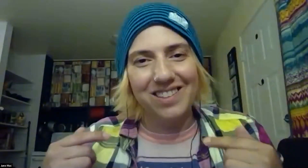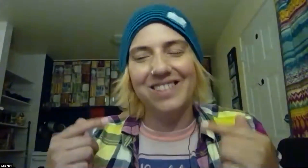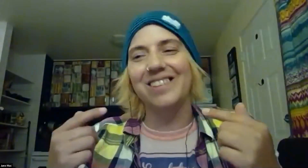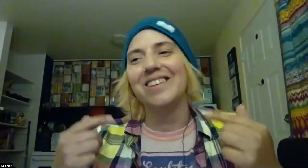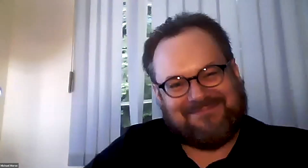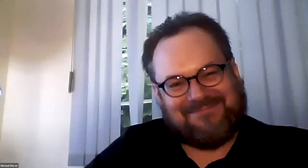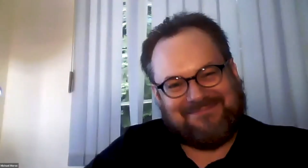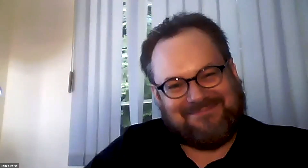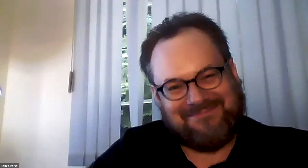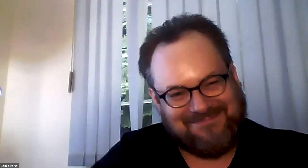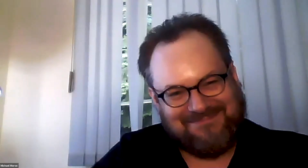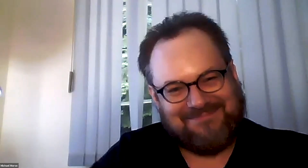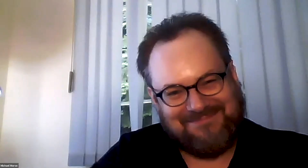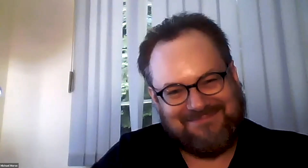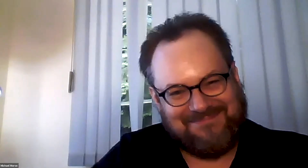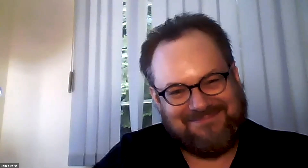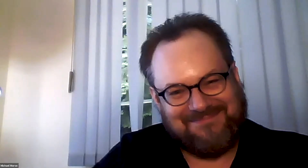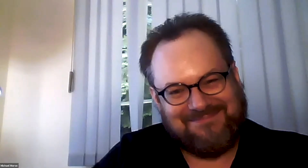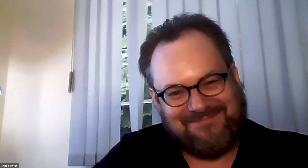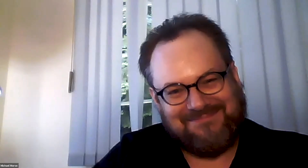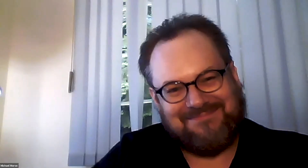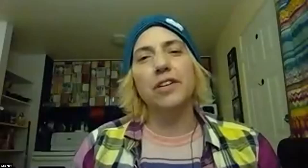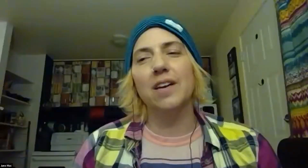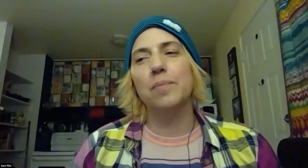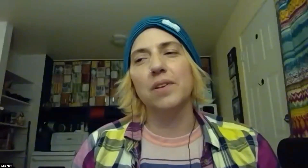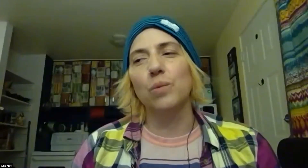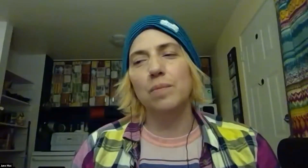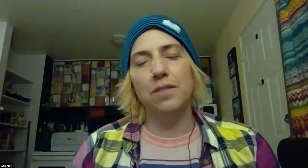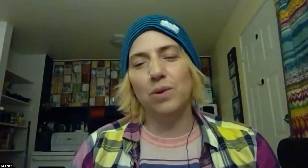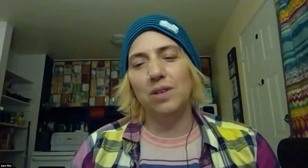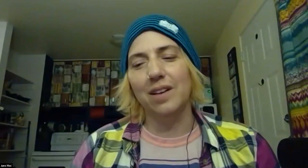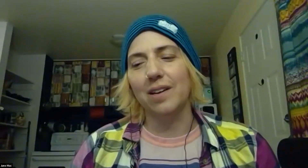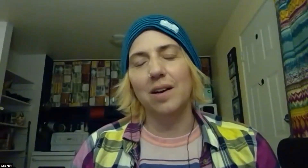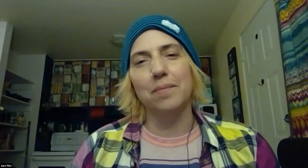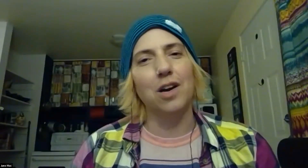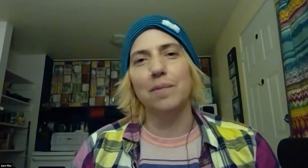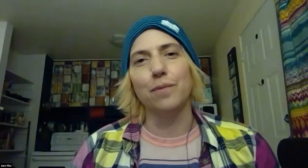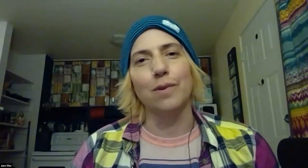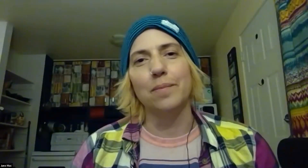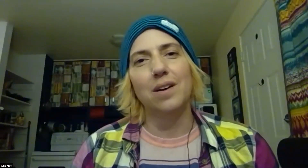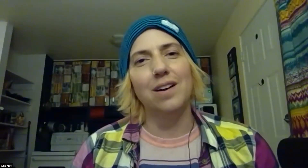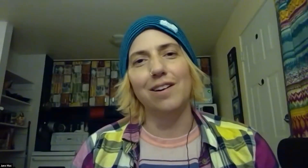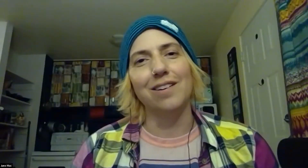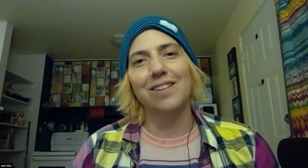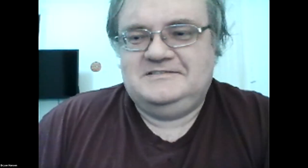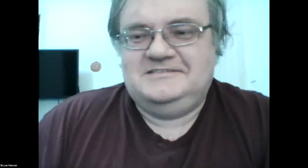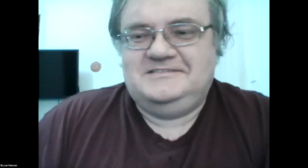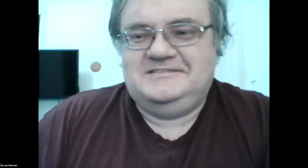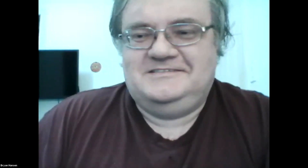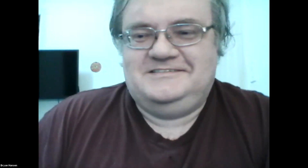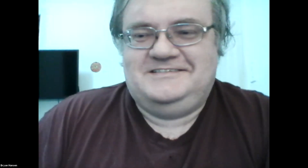first. Yeah, I'm gonna lose to the older kid, but the 1 month old, like I'm coming for him. You